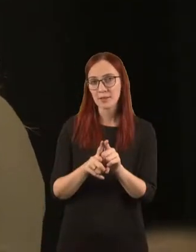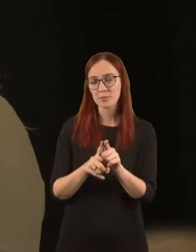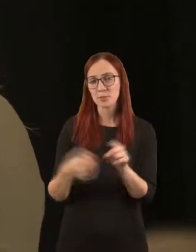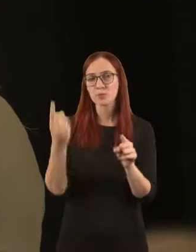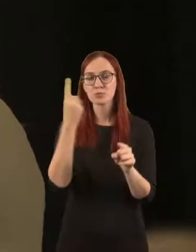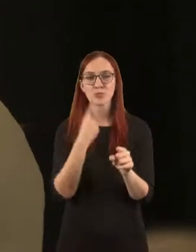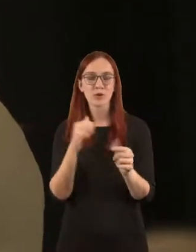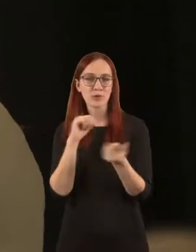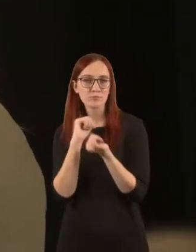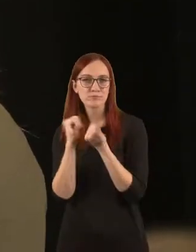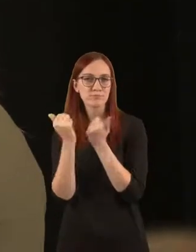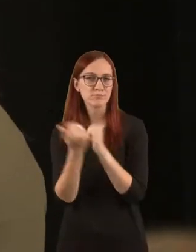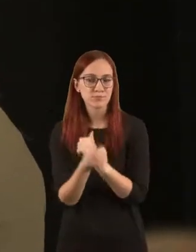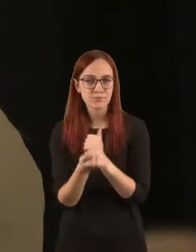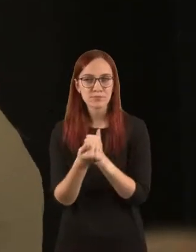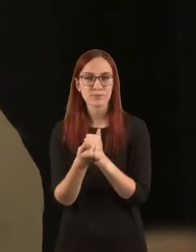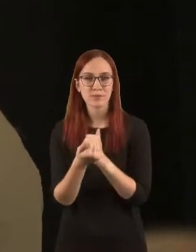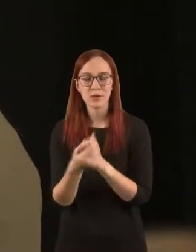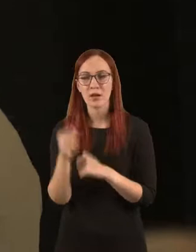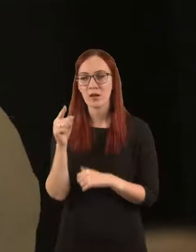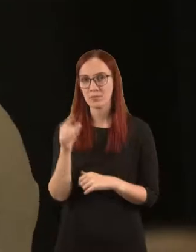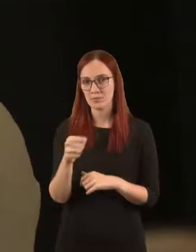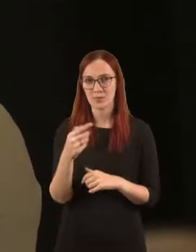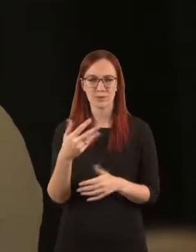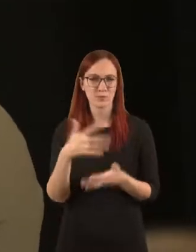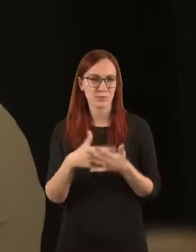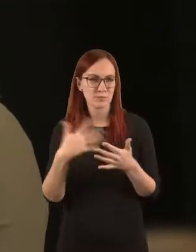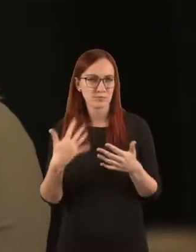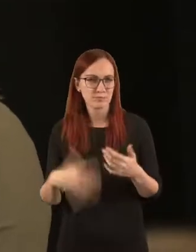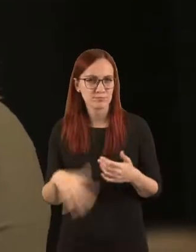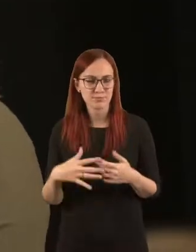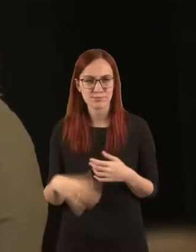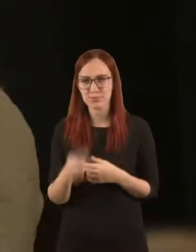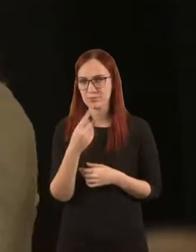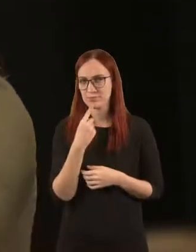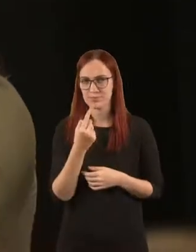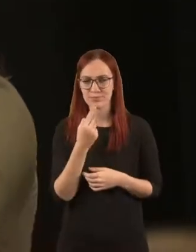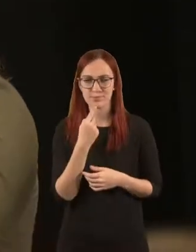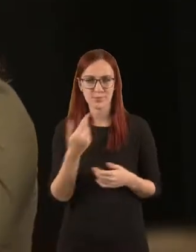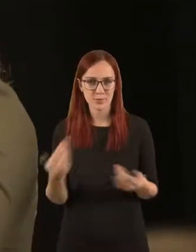the right emphasis on different